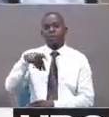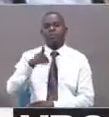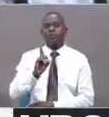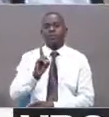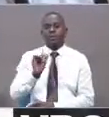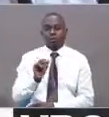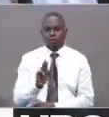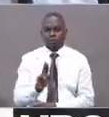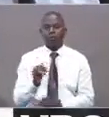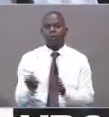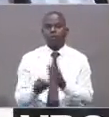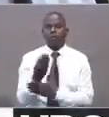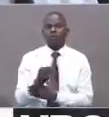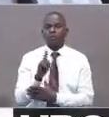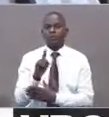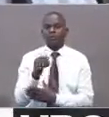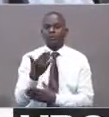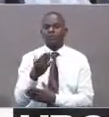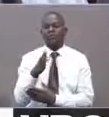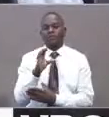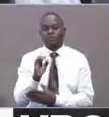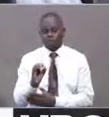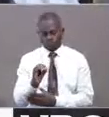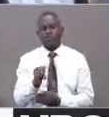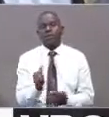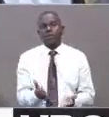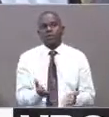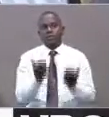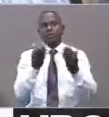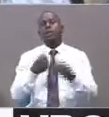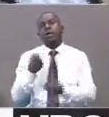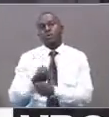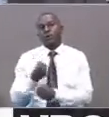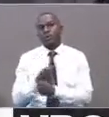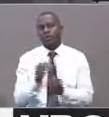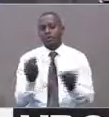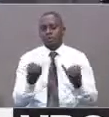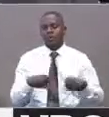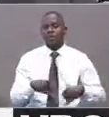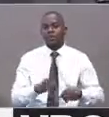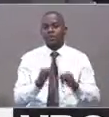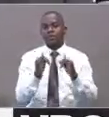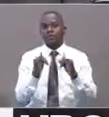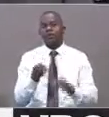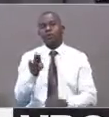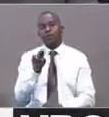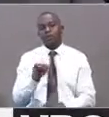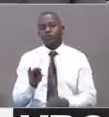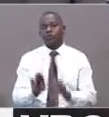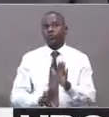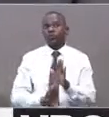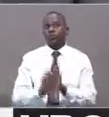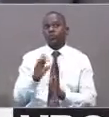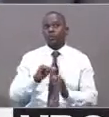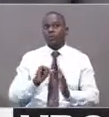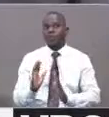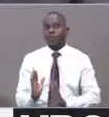in 2015 as part of the drive to improve performance and implementation of the National Development